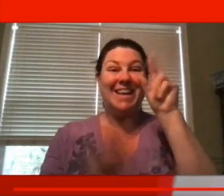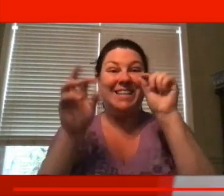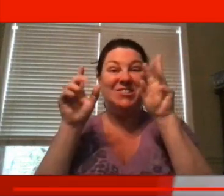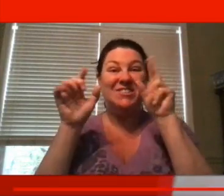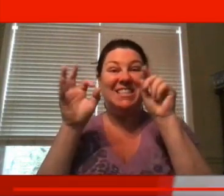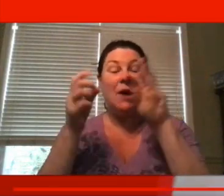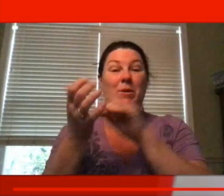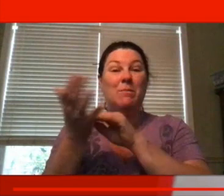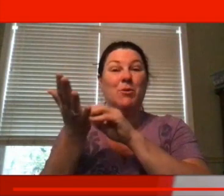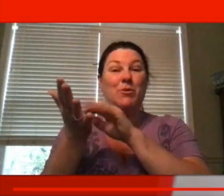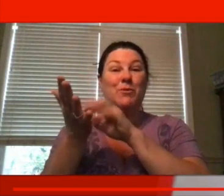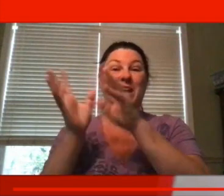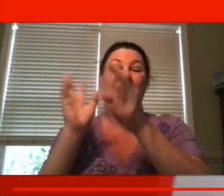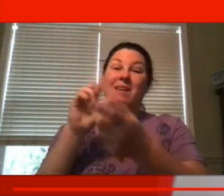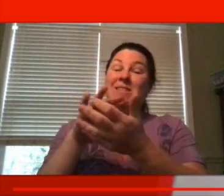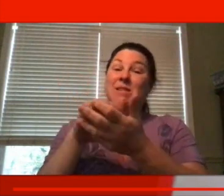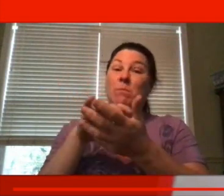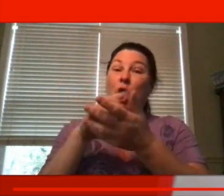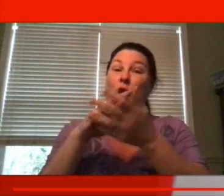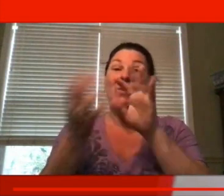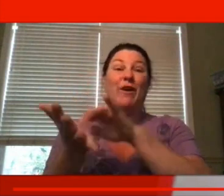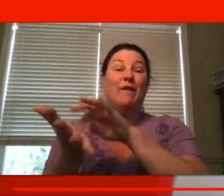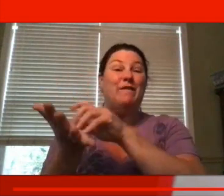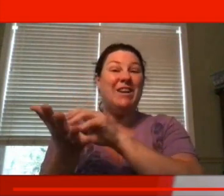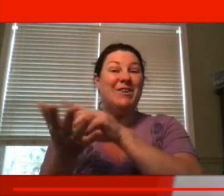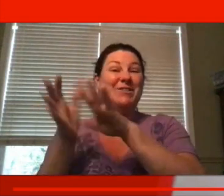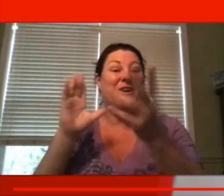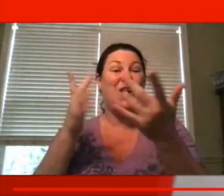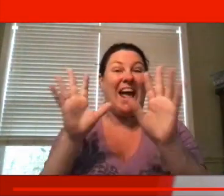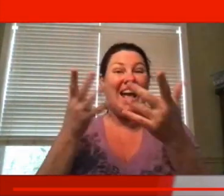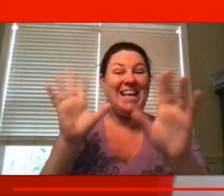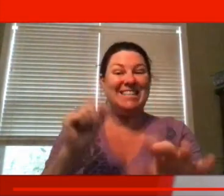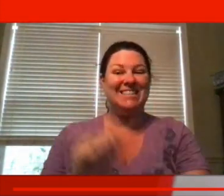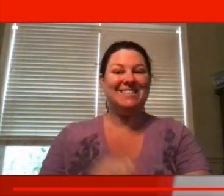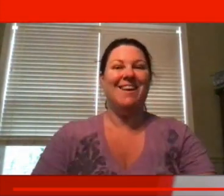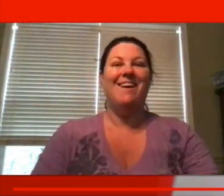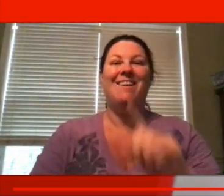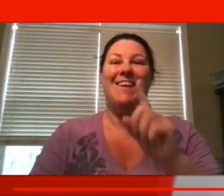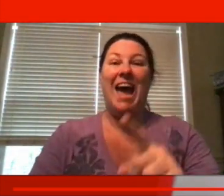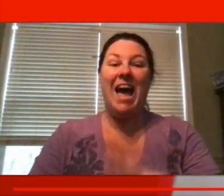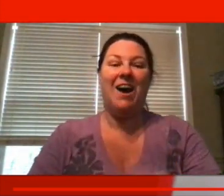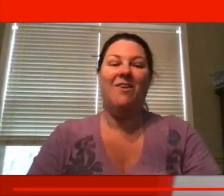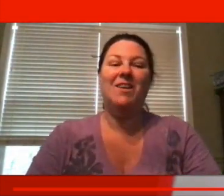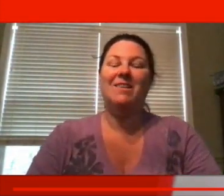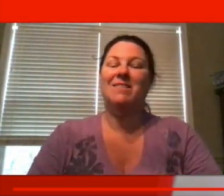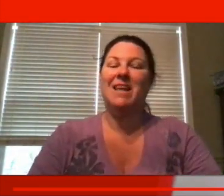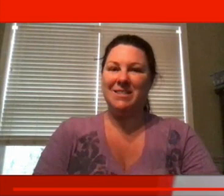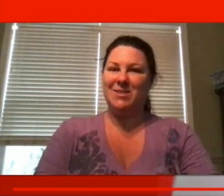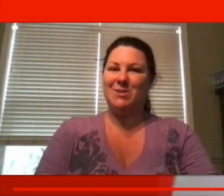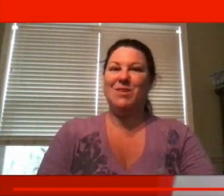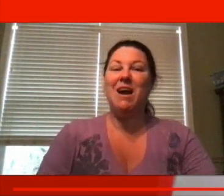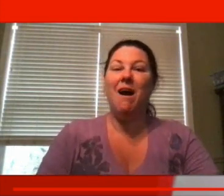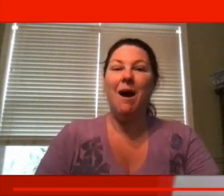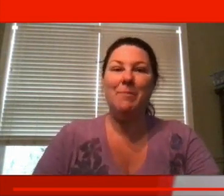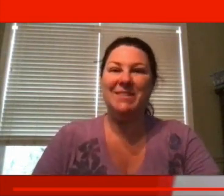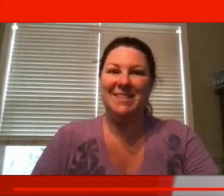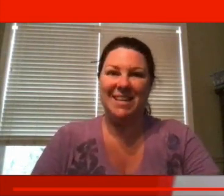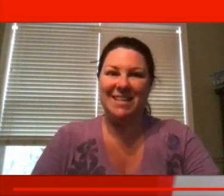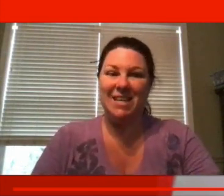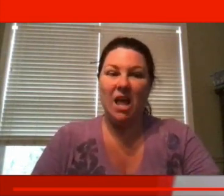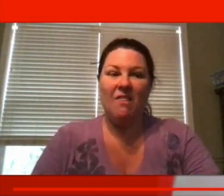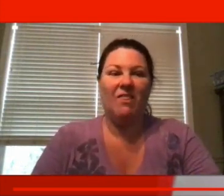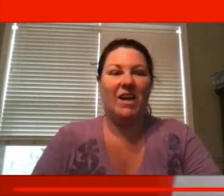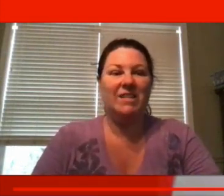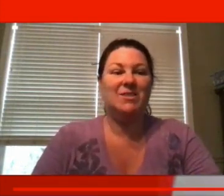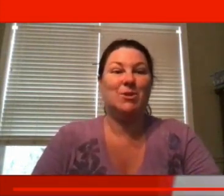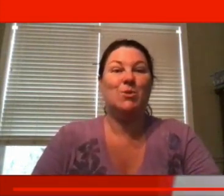Everybody, did you see how we moved small with our fingers and our hands? Now let's do the